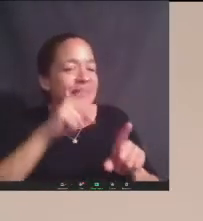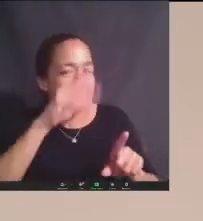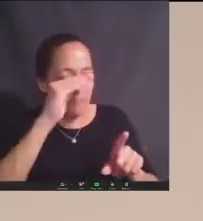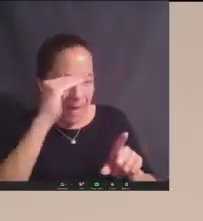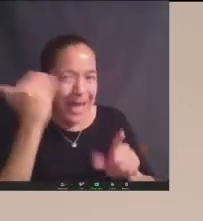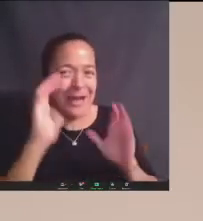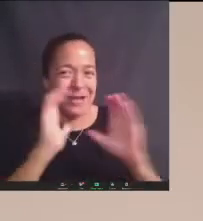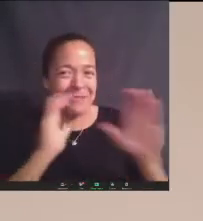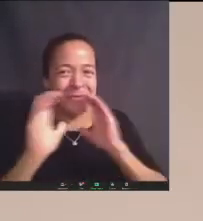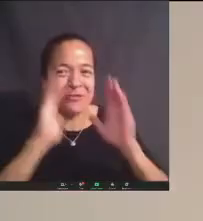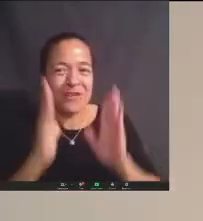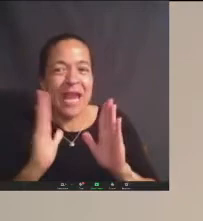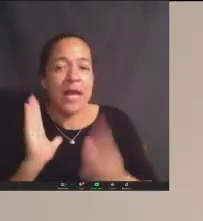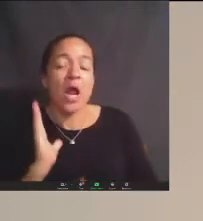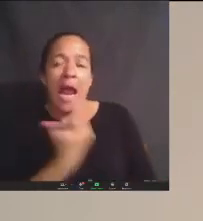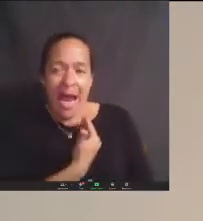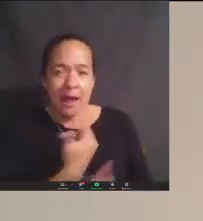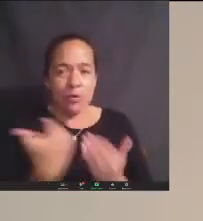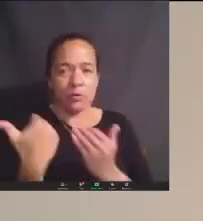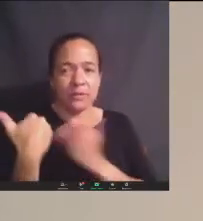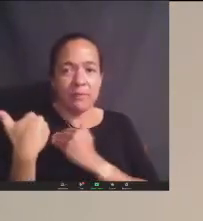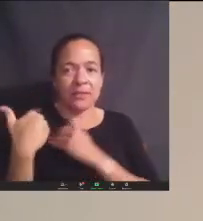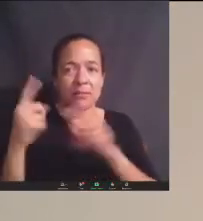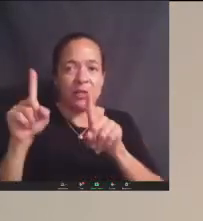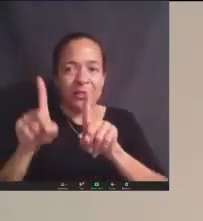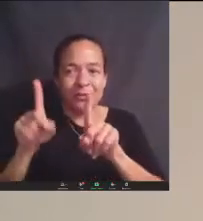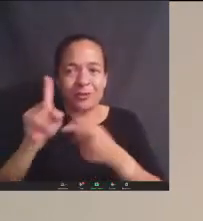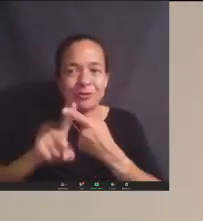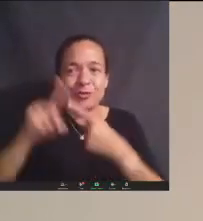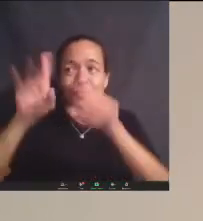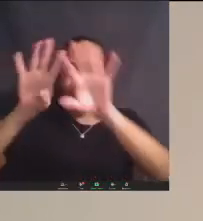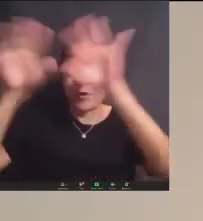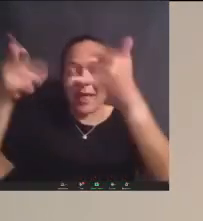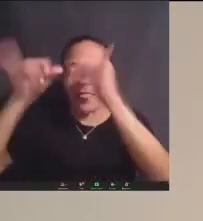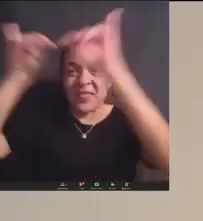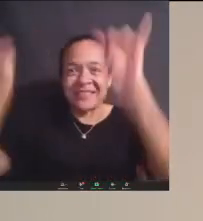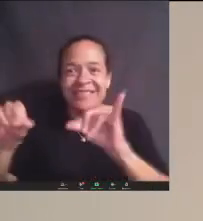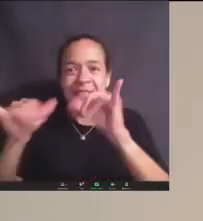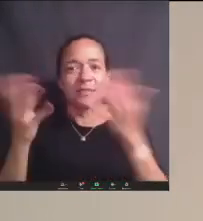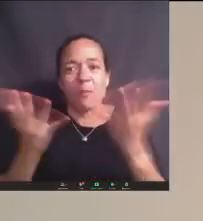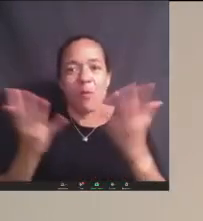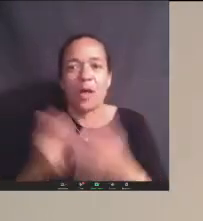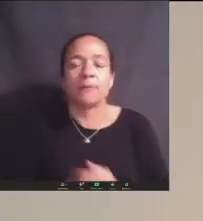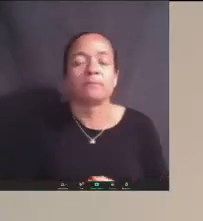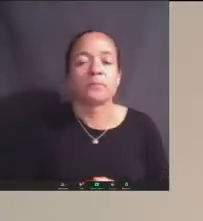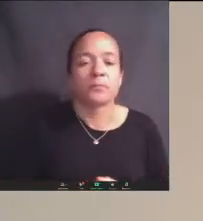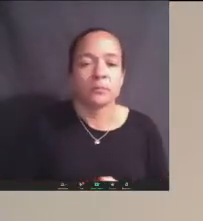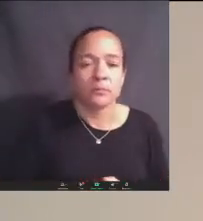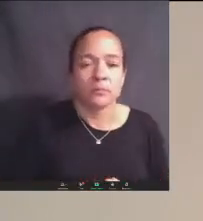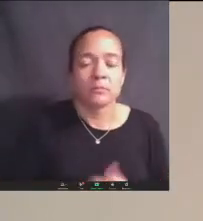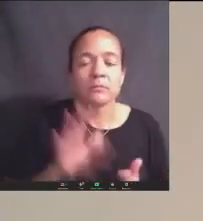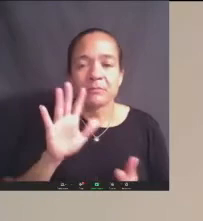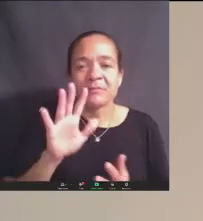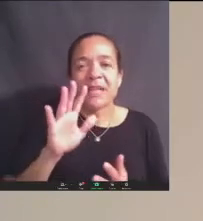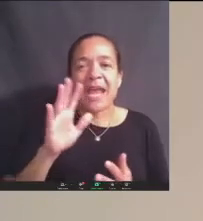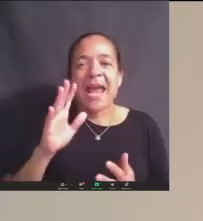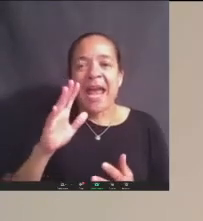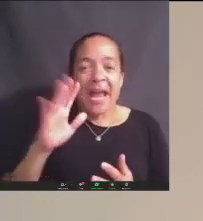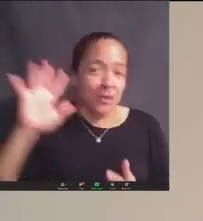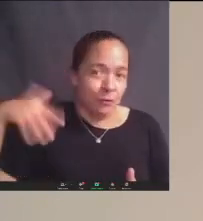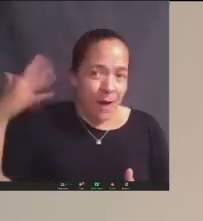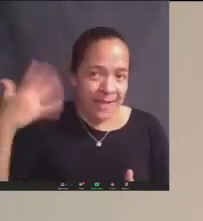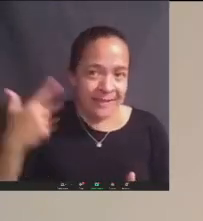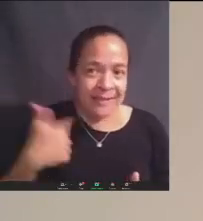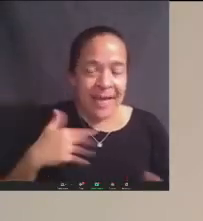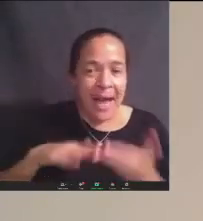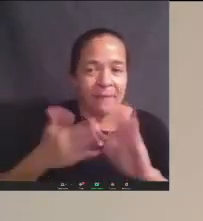Yeah. So here's the crazy thing. I've been a high-ranking Negro, right? I've been in these positions